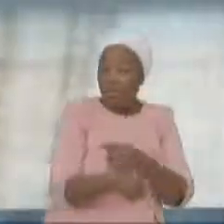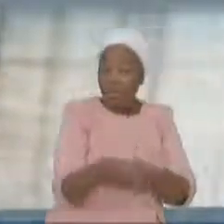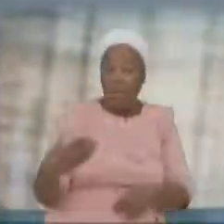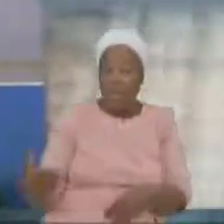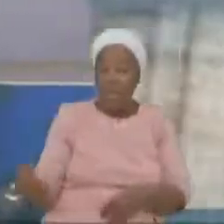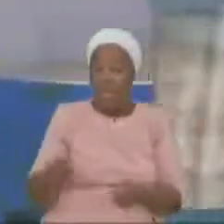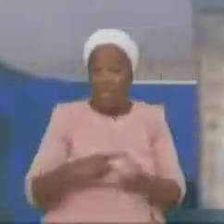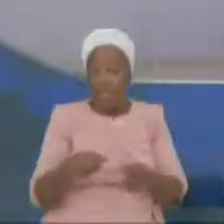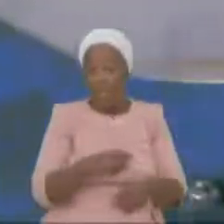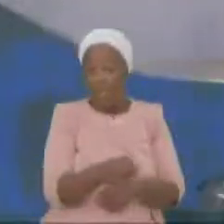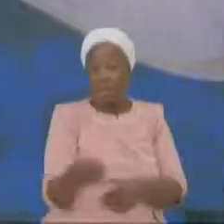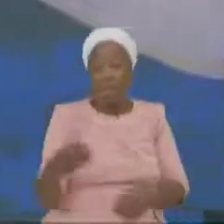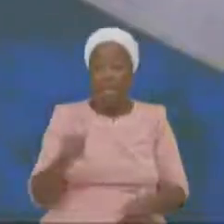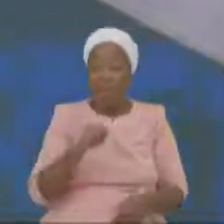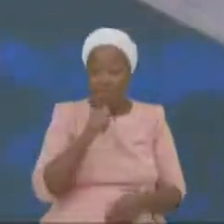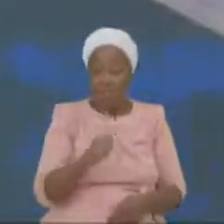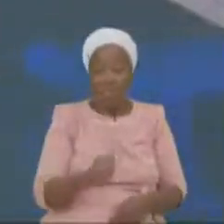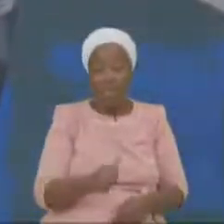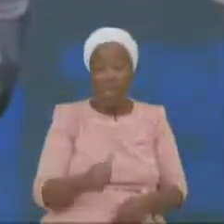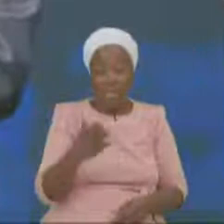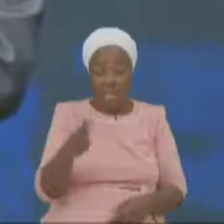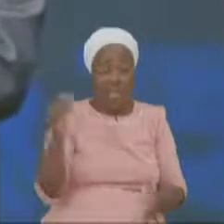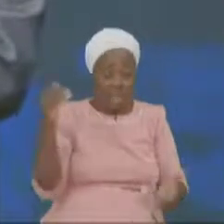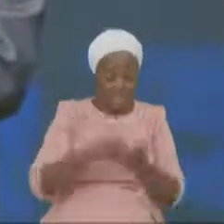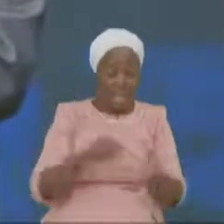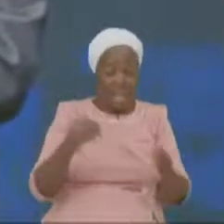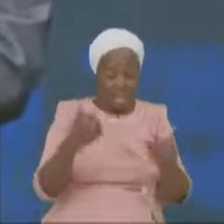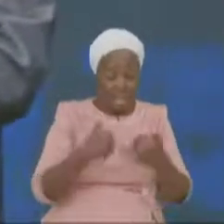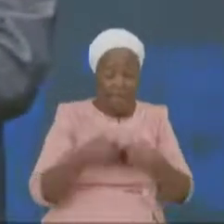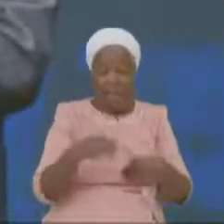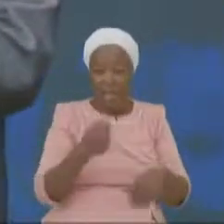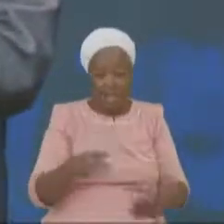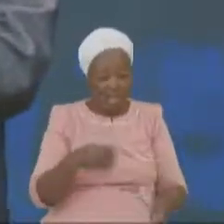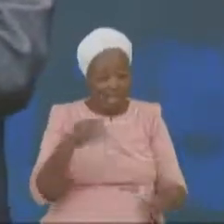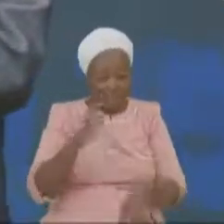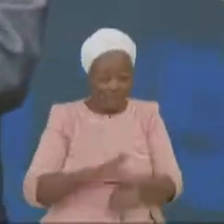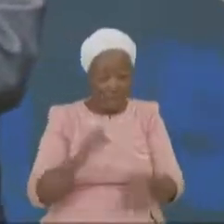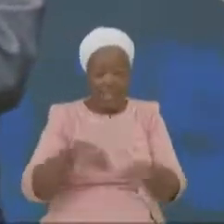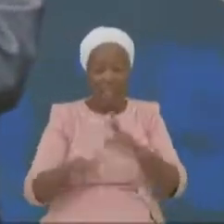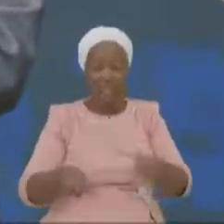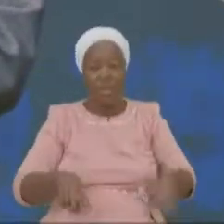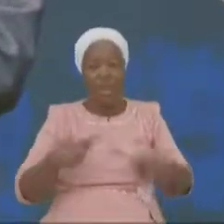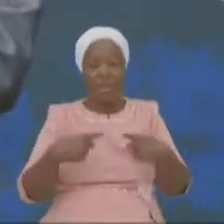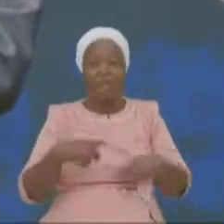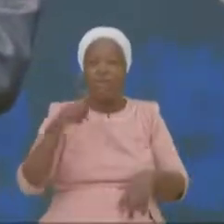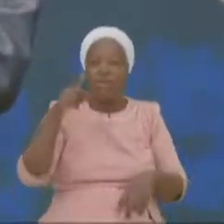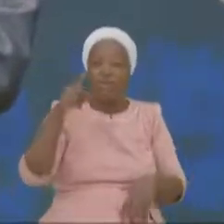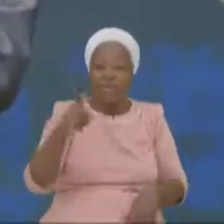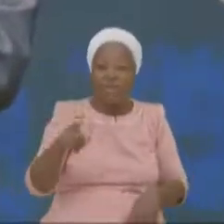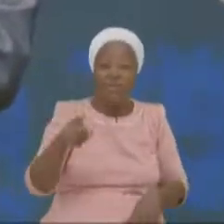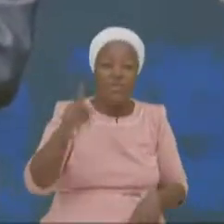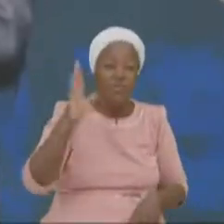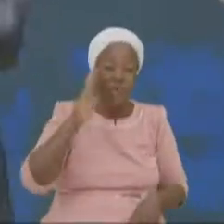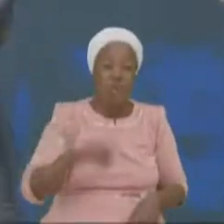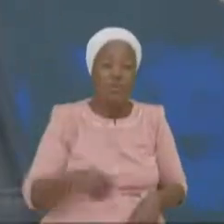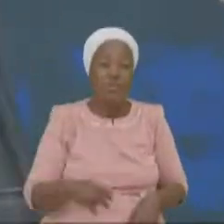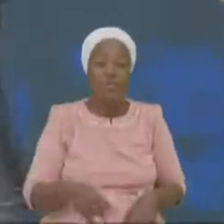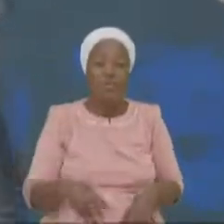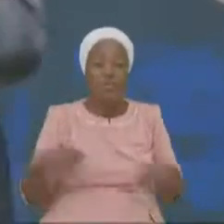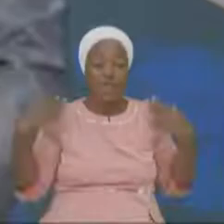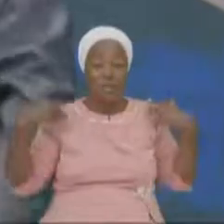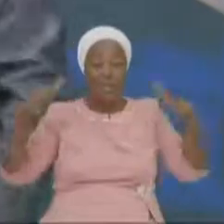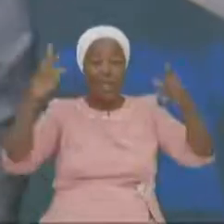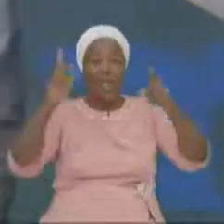those things and no more have any effect in your life, you will soar to the heavens